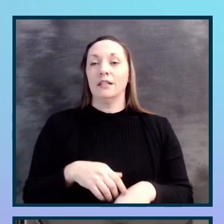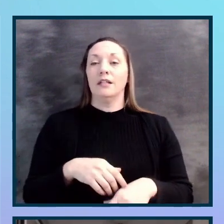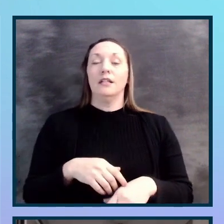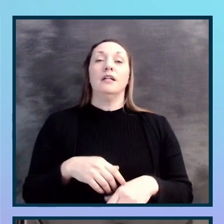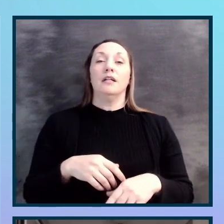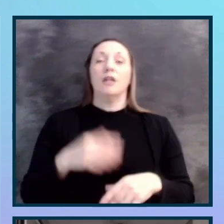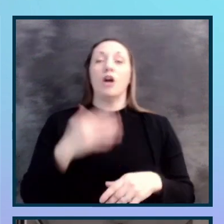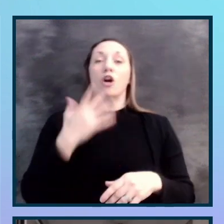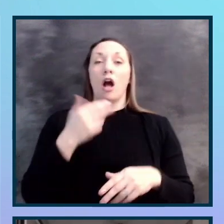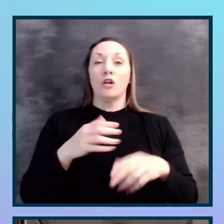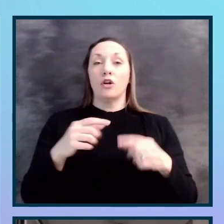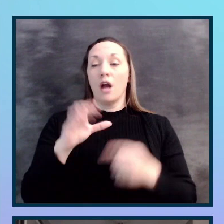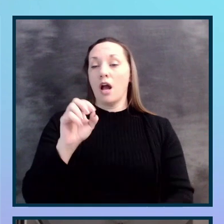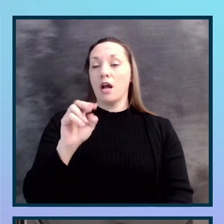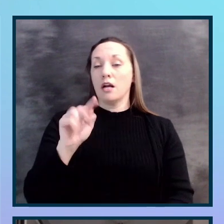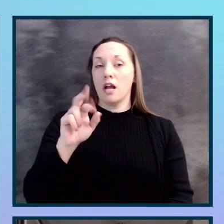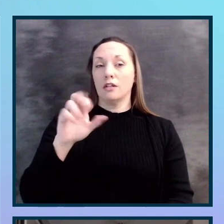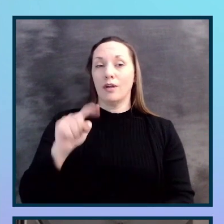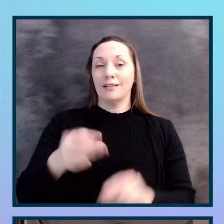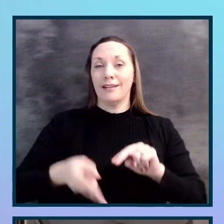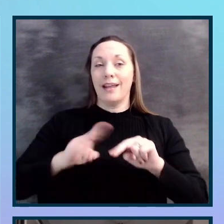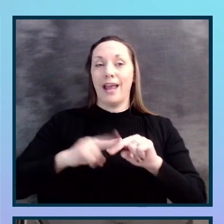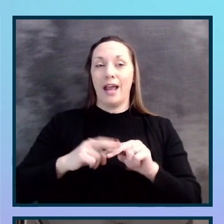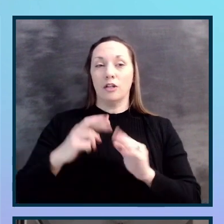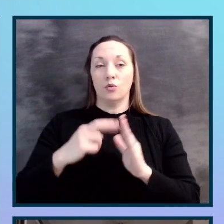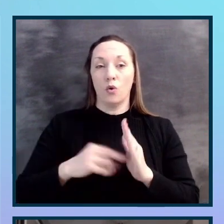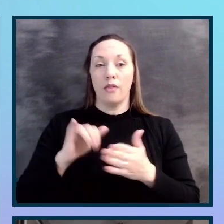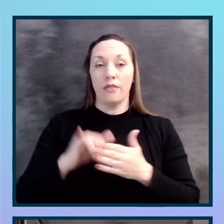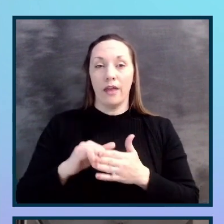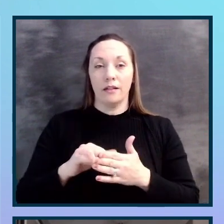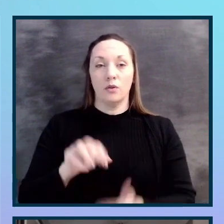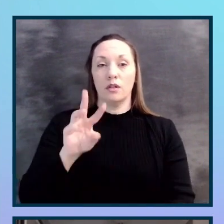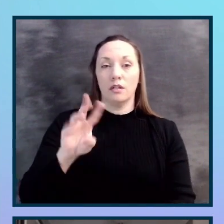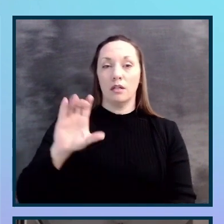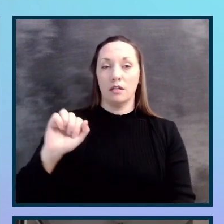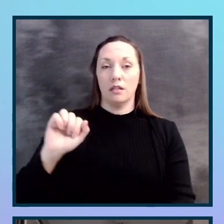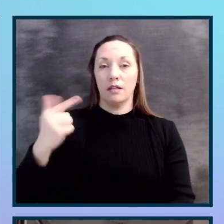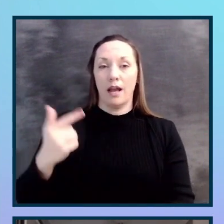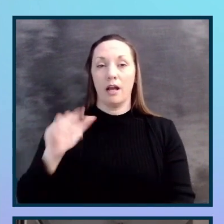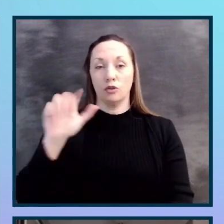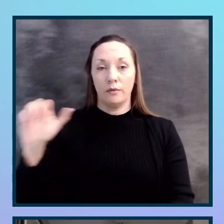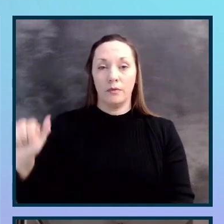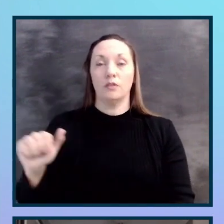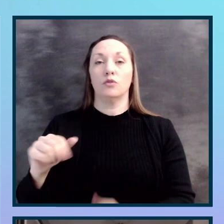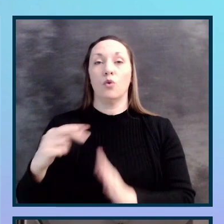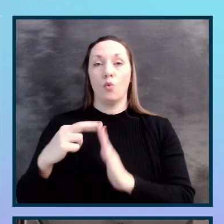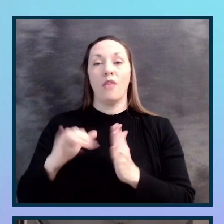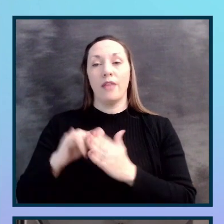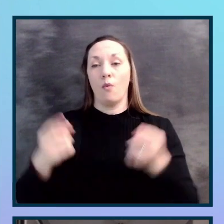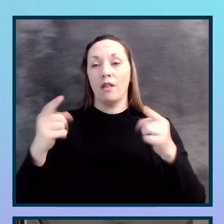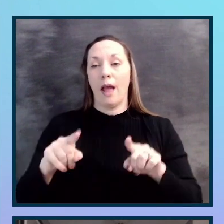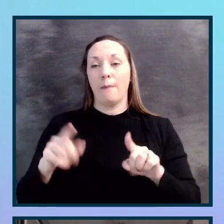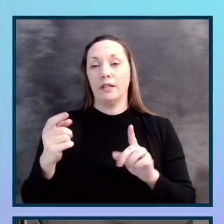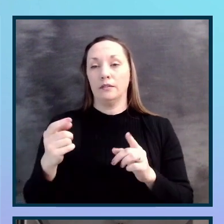enhanced rule is a WCAG to AAA rule. This rule is disabled and it will enforce